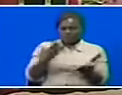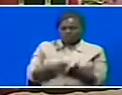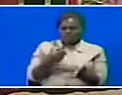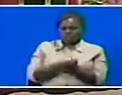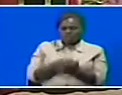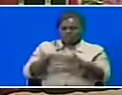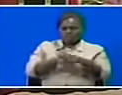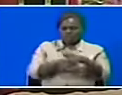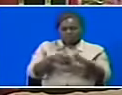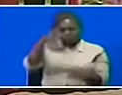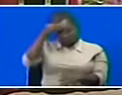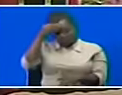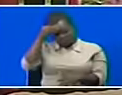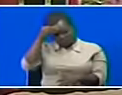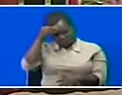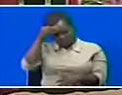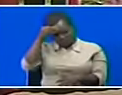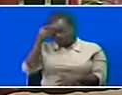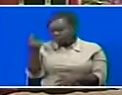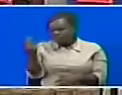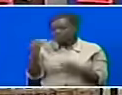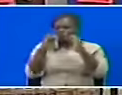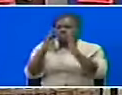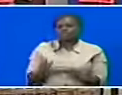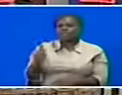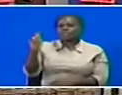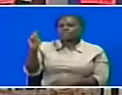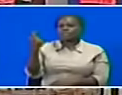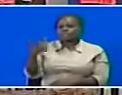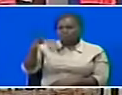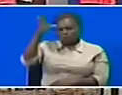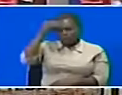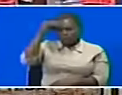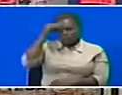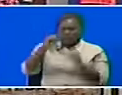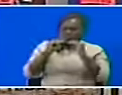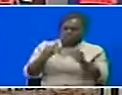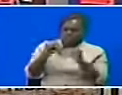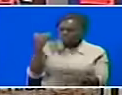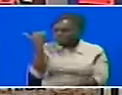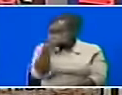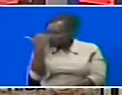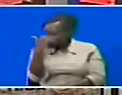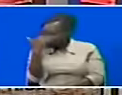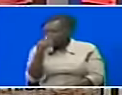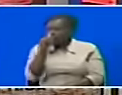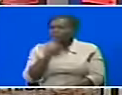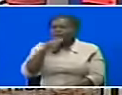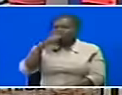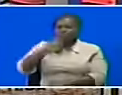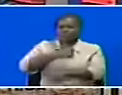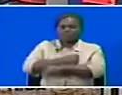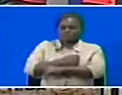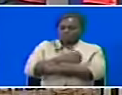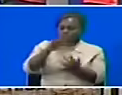access to education follows. Very few teachers in Kenya are trained to train children with autism. Private schools, which